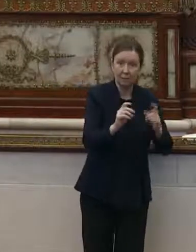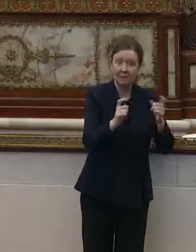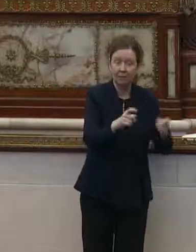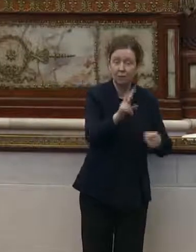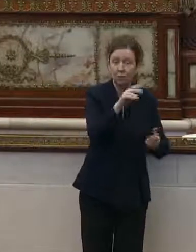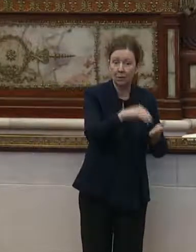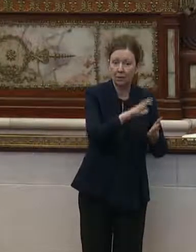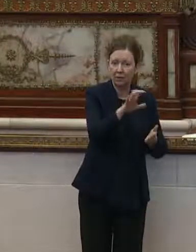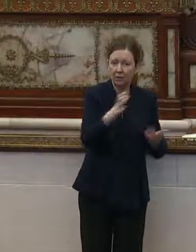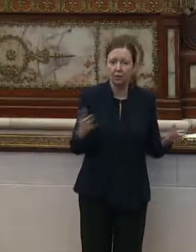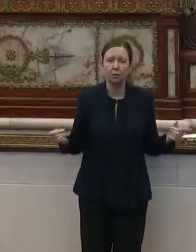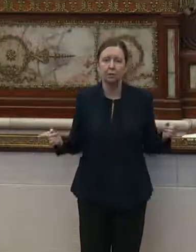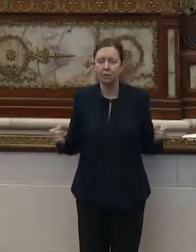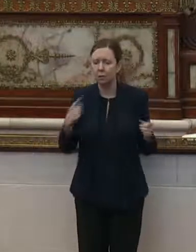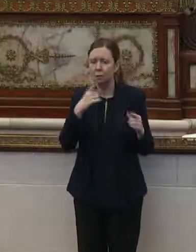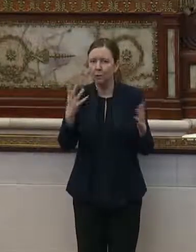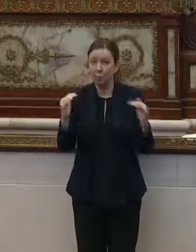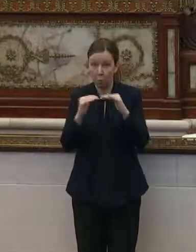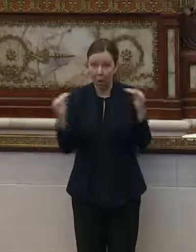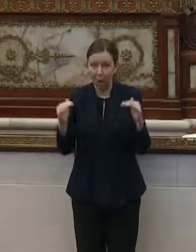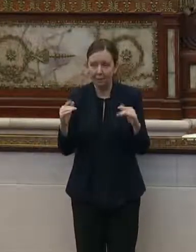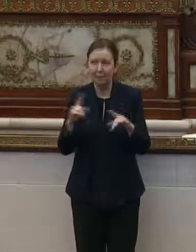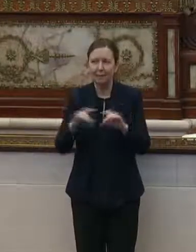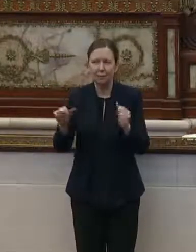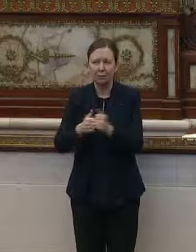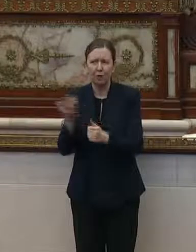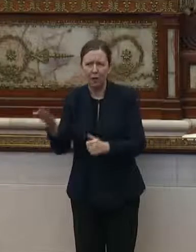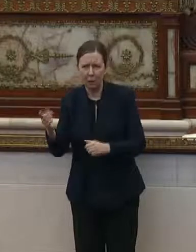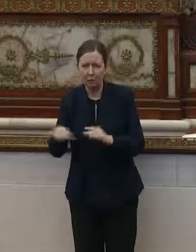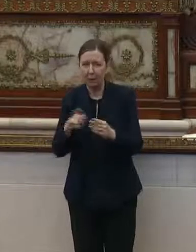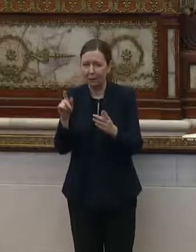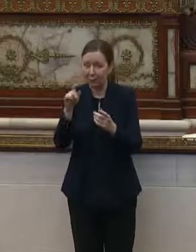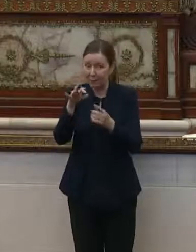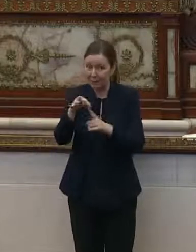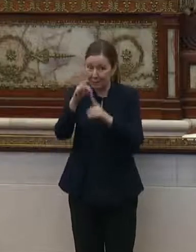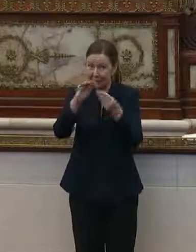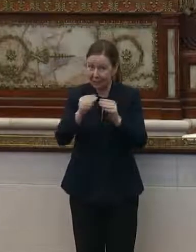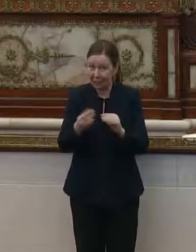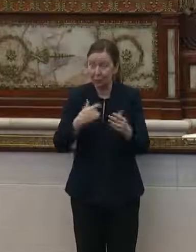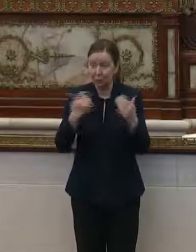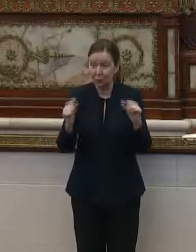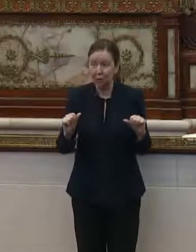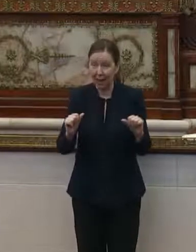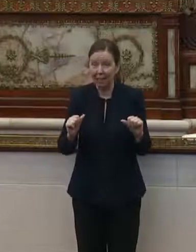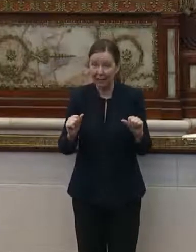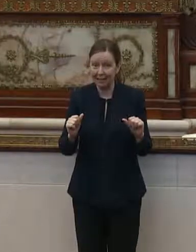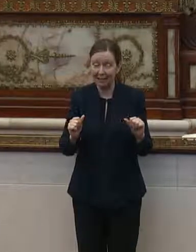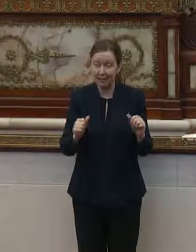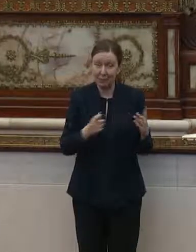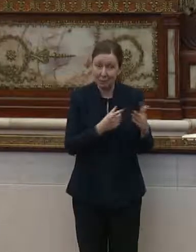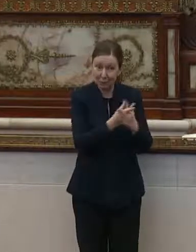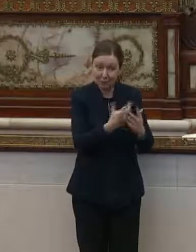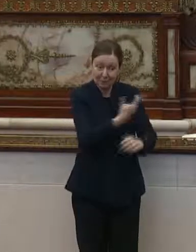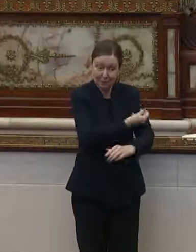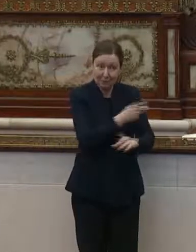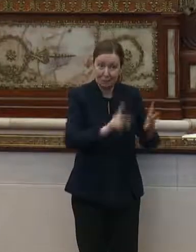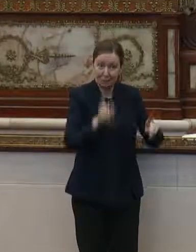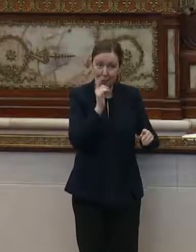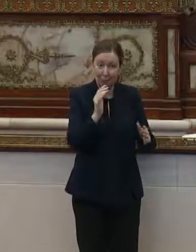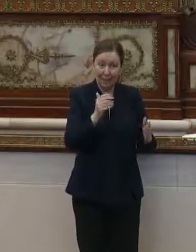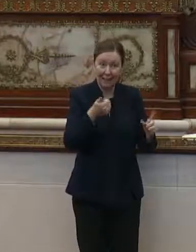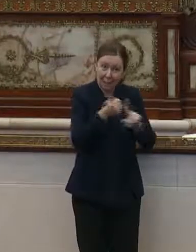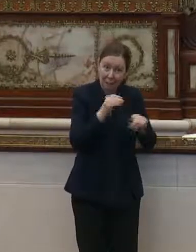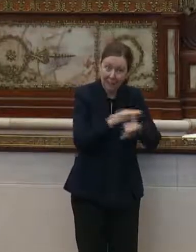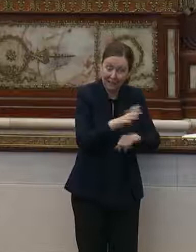follow up with Councilman Maria Sanchez regarding those specific numbers that we're trying to reach those who are severely